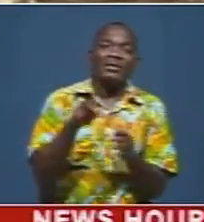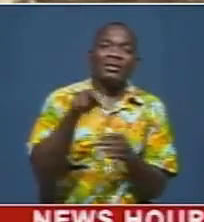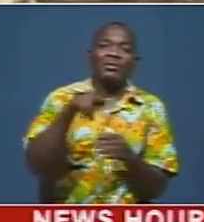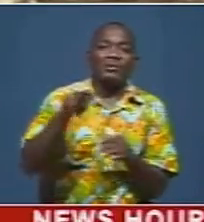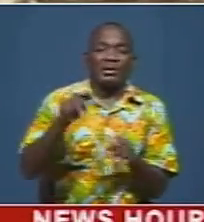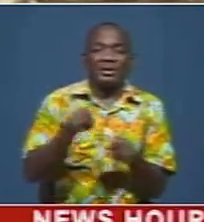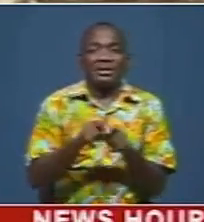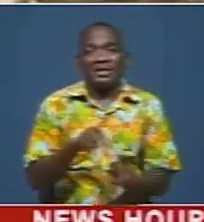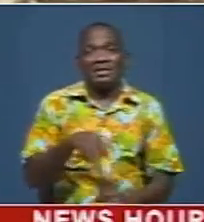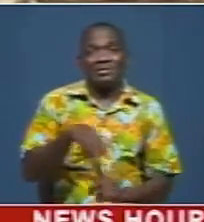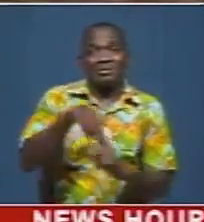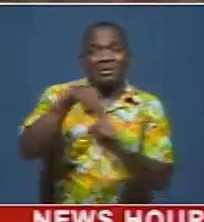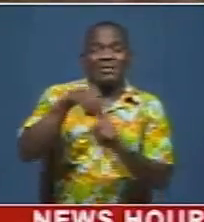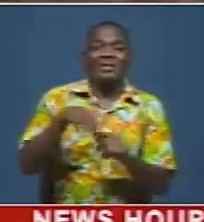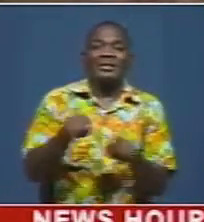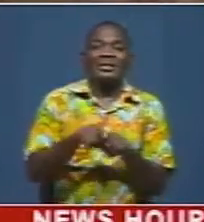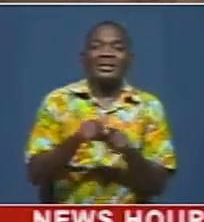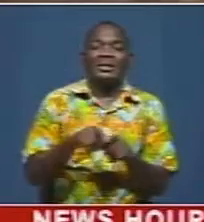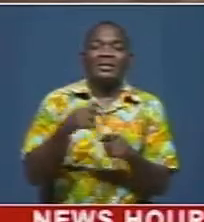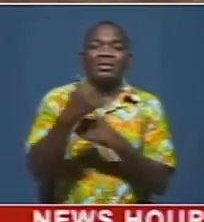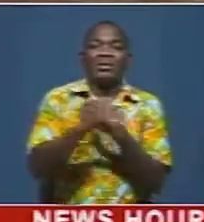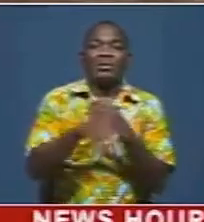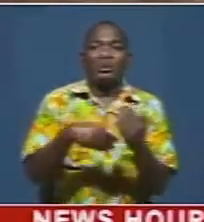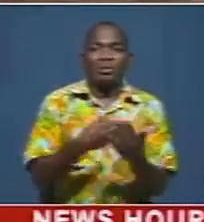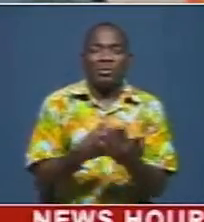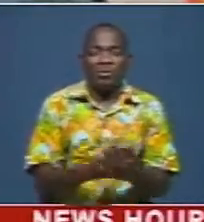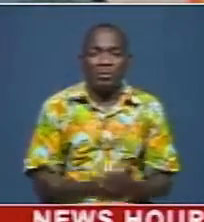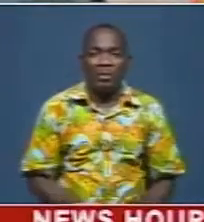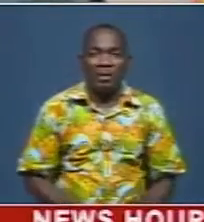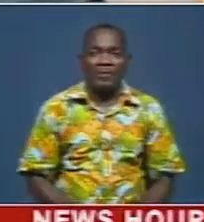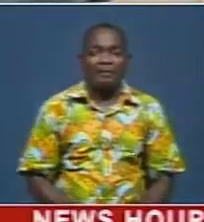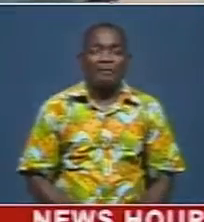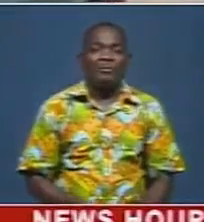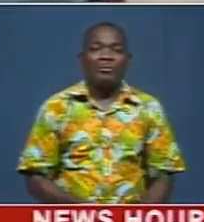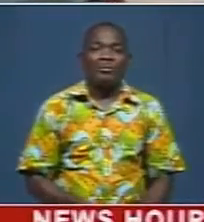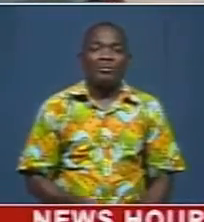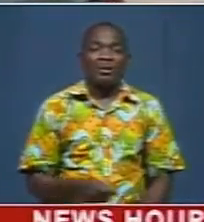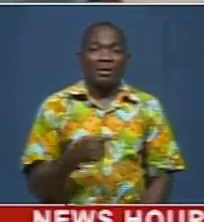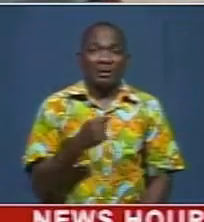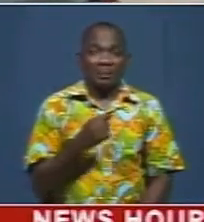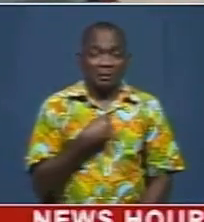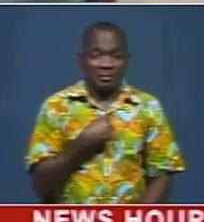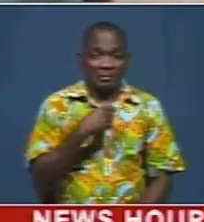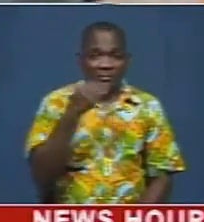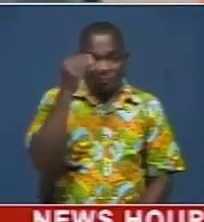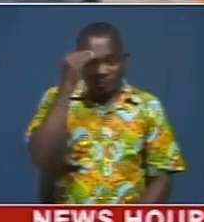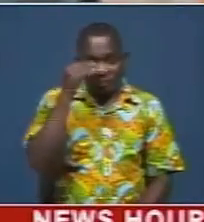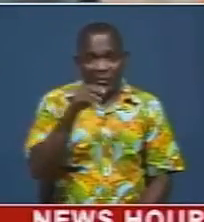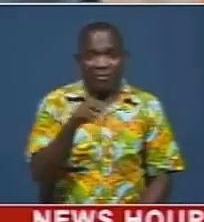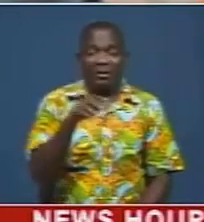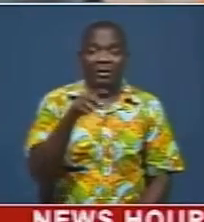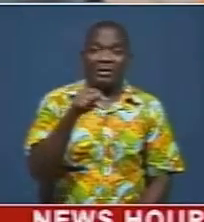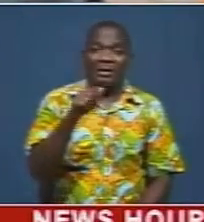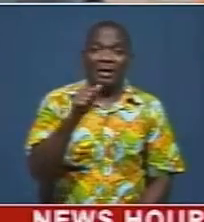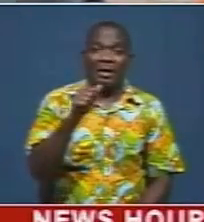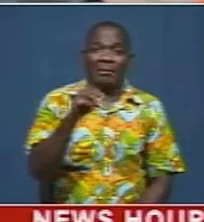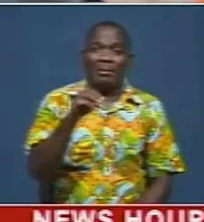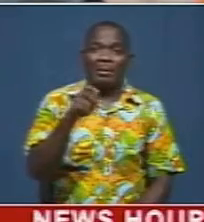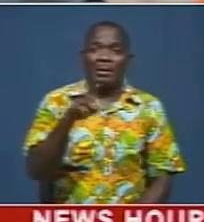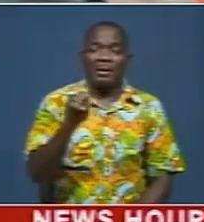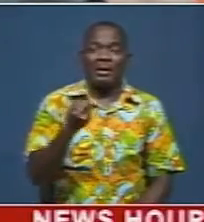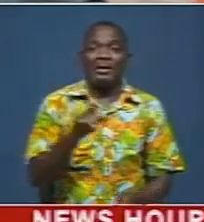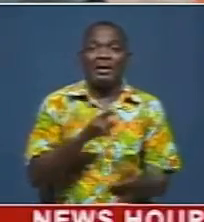region in particular and the country at large. We have an international airport in Kumasi, but Tamale is where it's